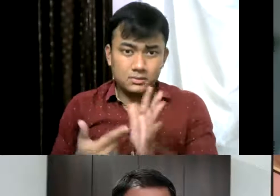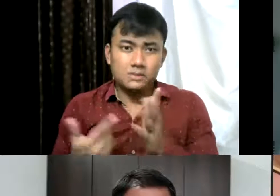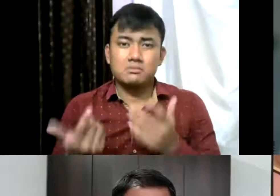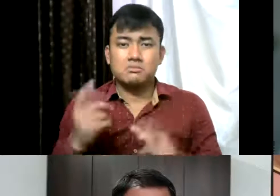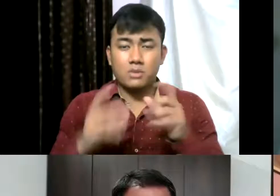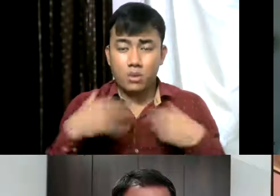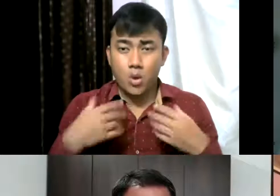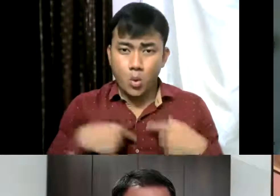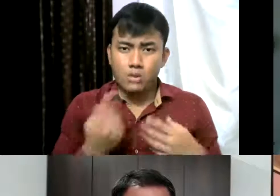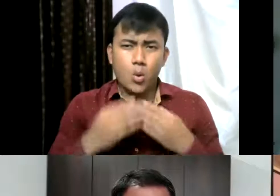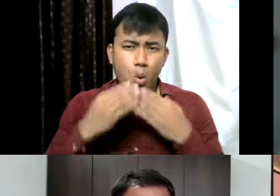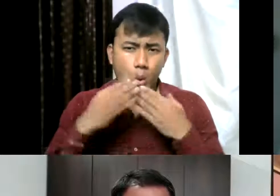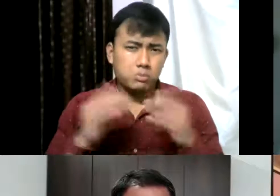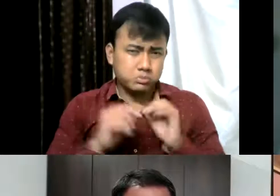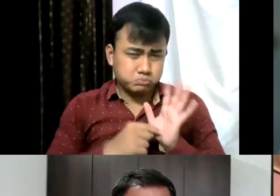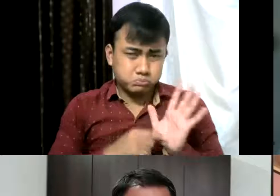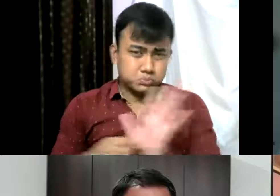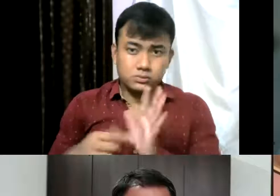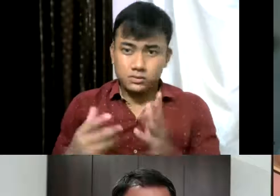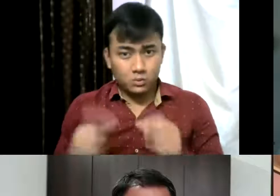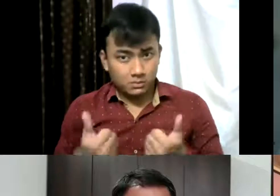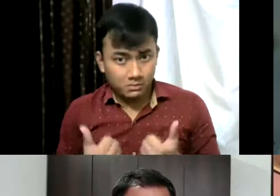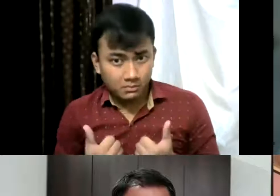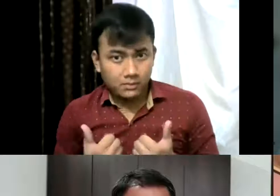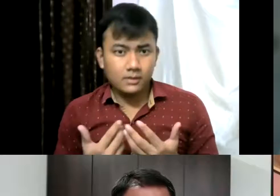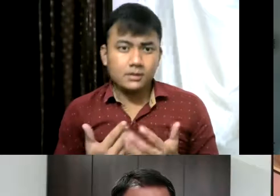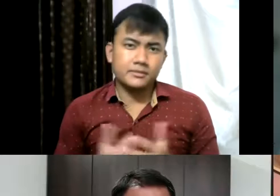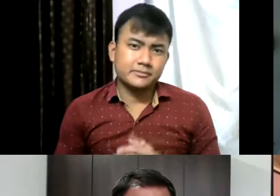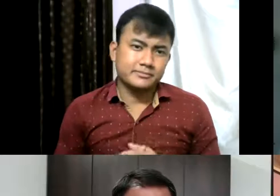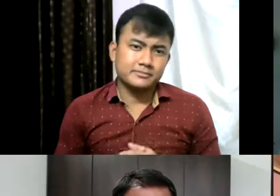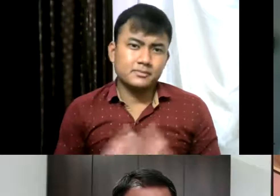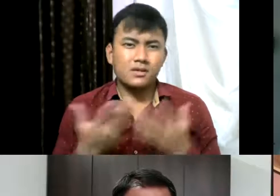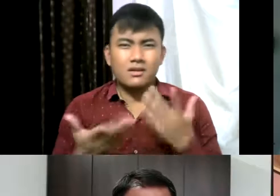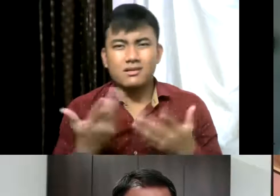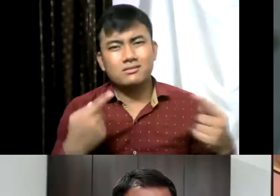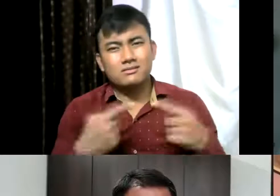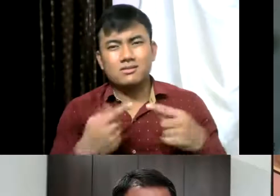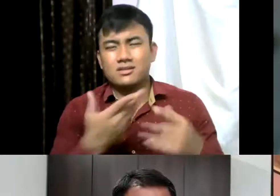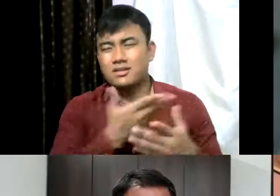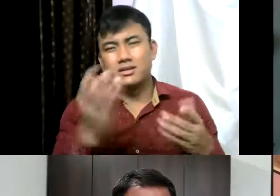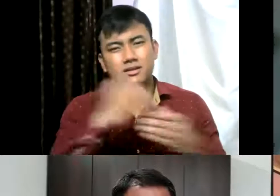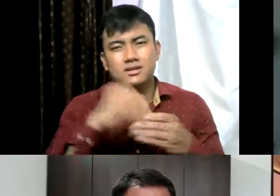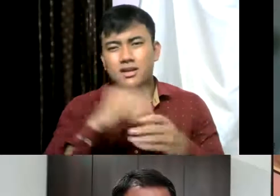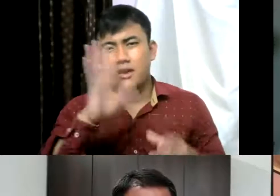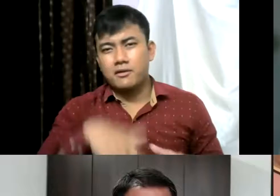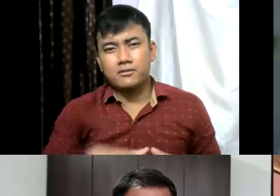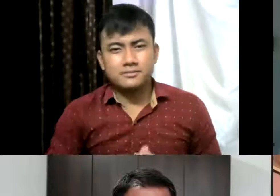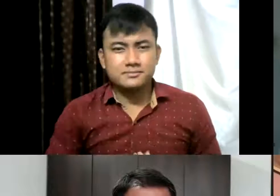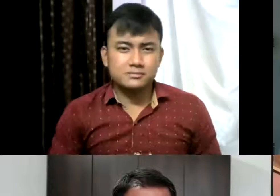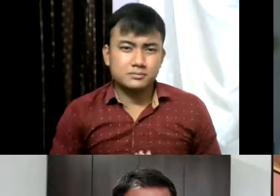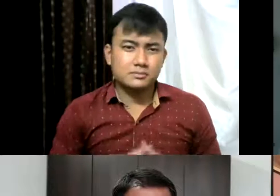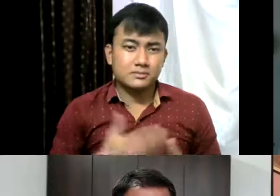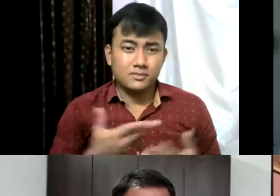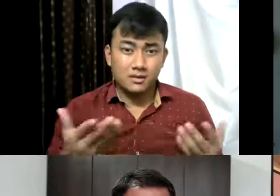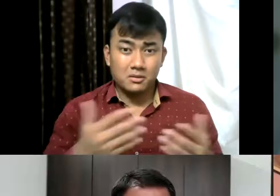magnificent. Right? We can't be brilliant on these spaces. Then the violence is already there. Right? And none of these spaces